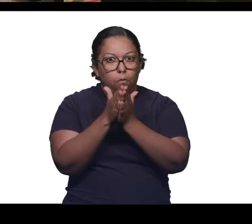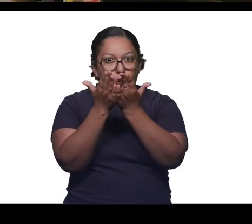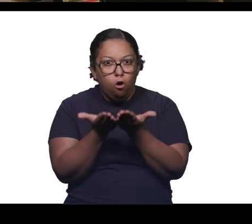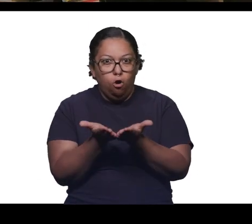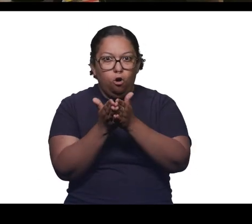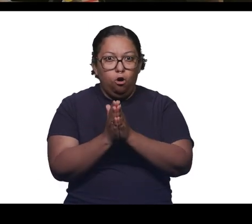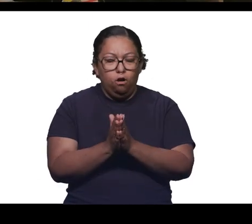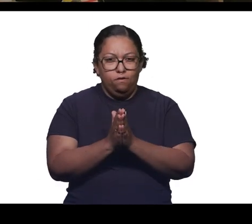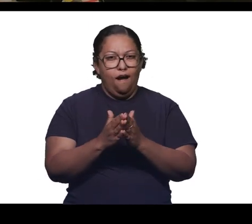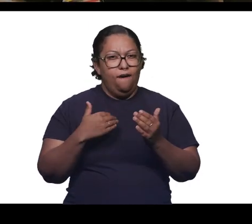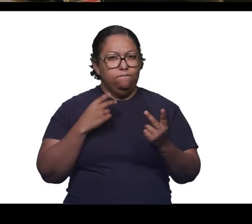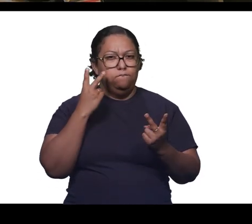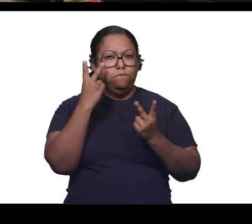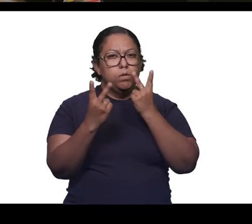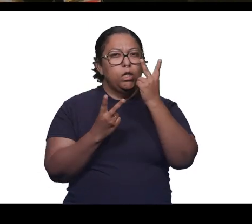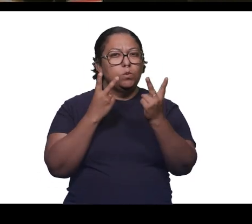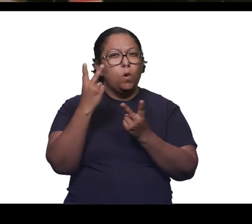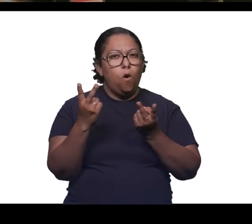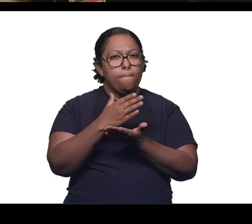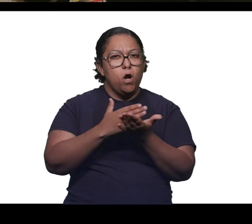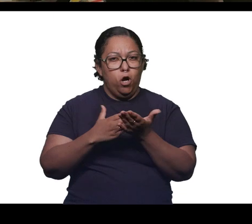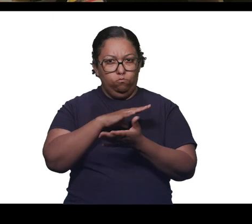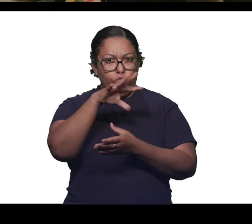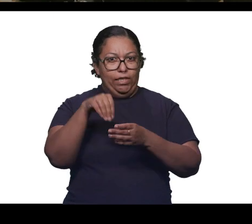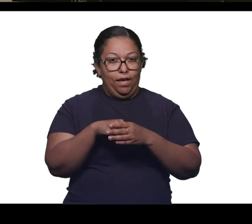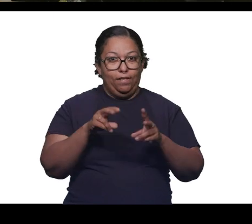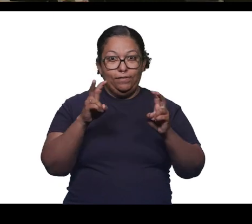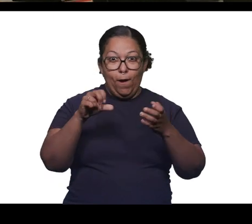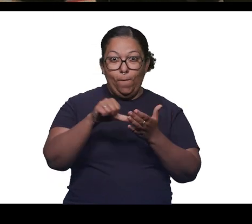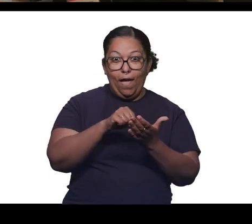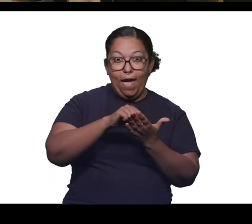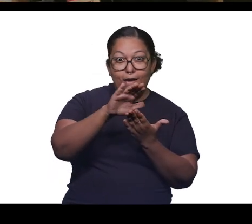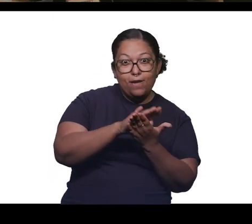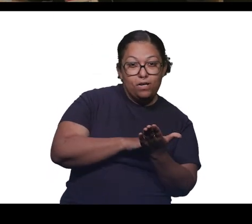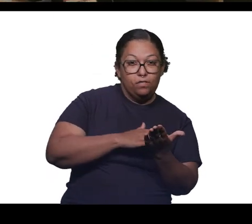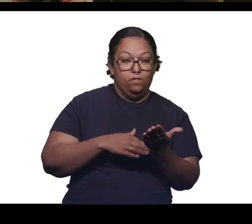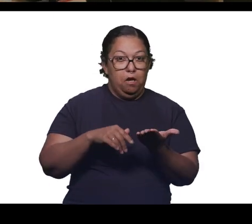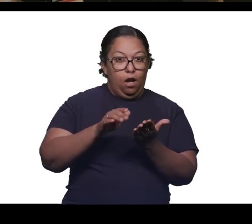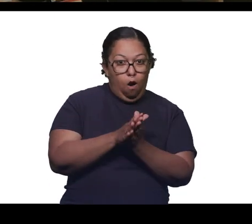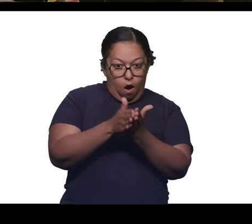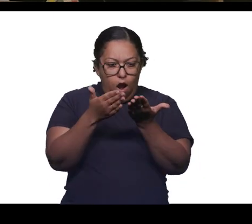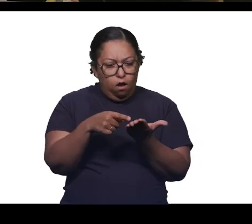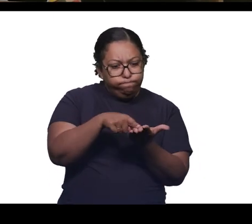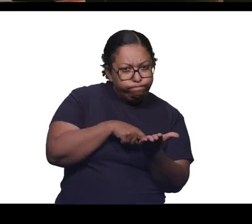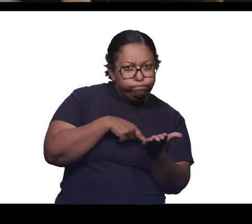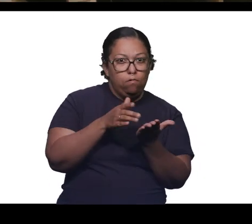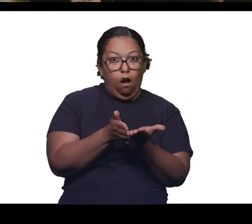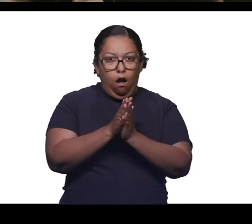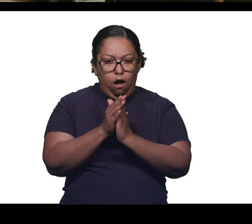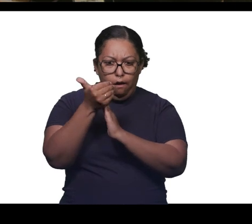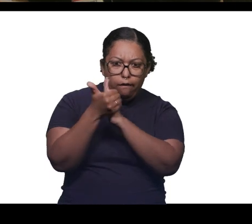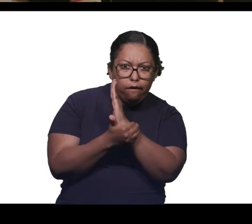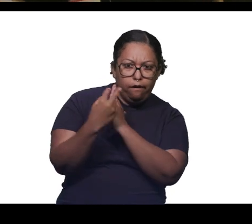are visual components on the title page, the end papers, the jacket of the book. We are reading all of these